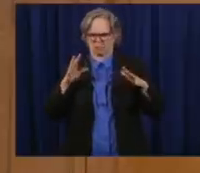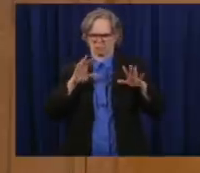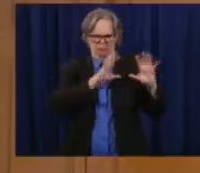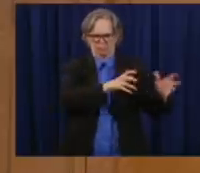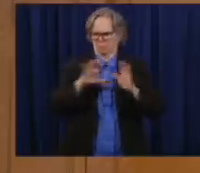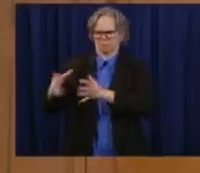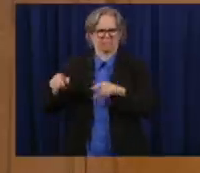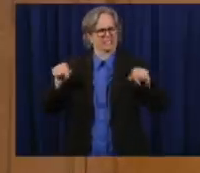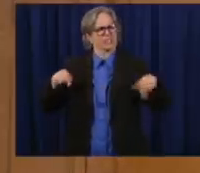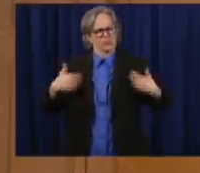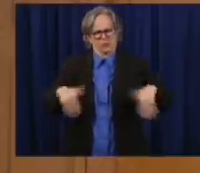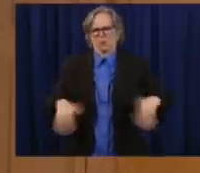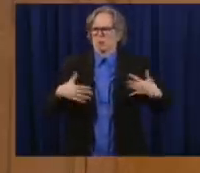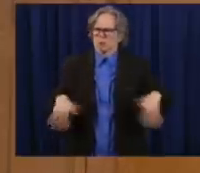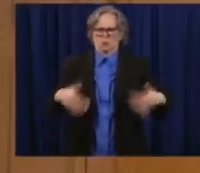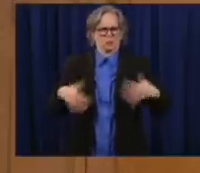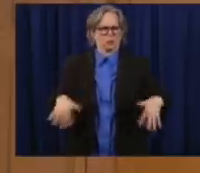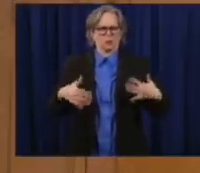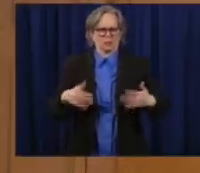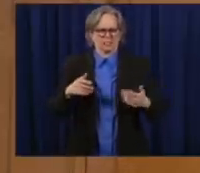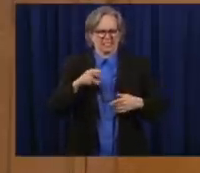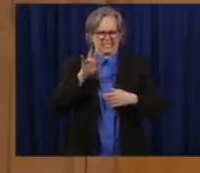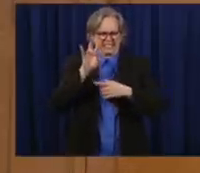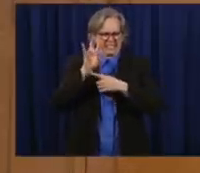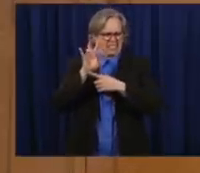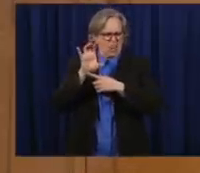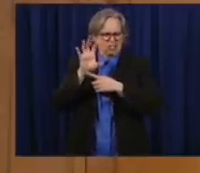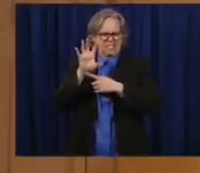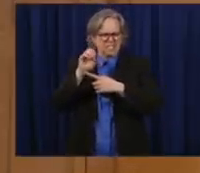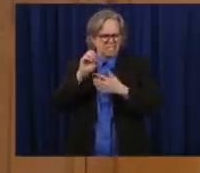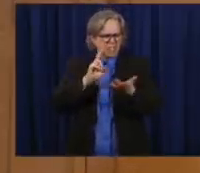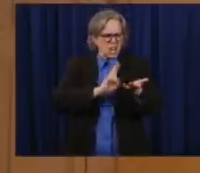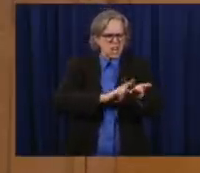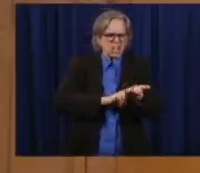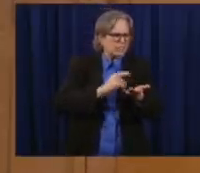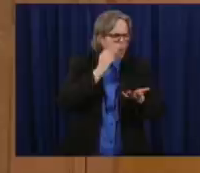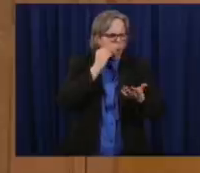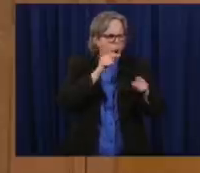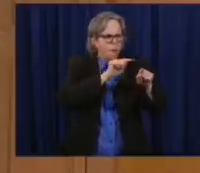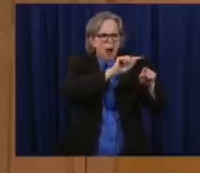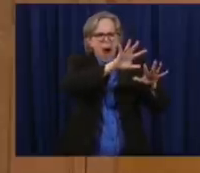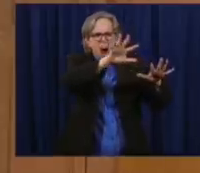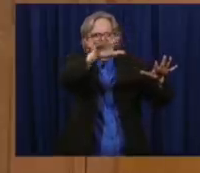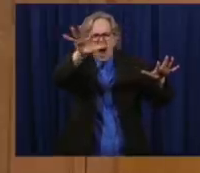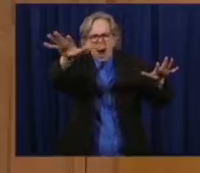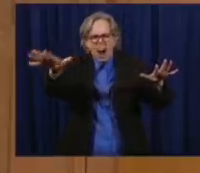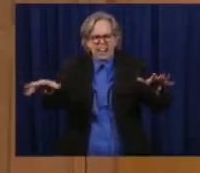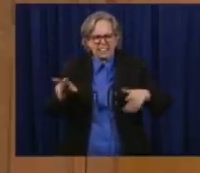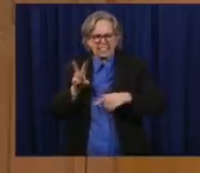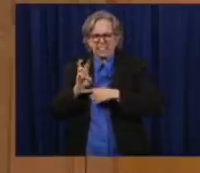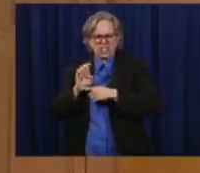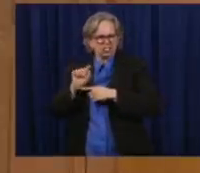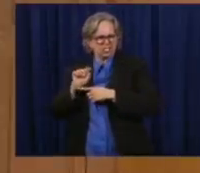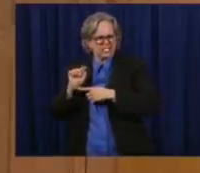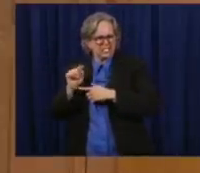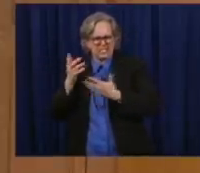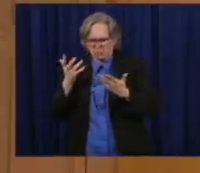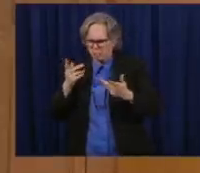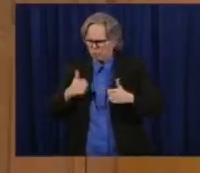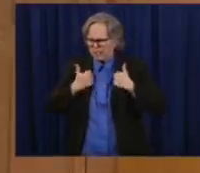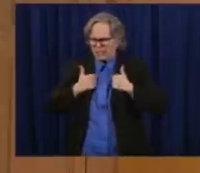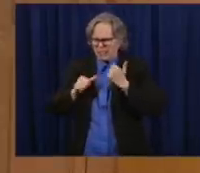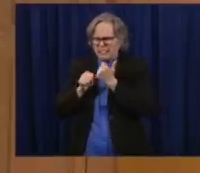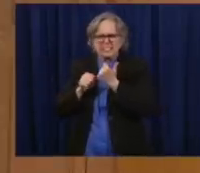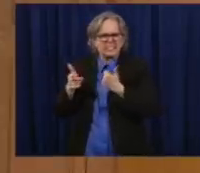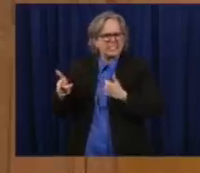you exact numbers, but 750 nursing homes, and there's a whole nother 600 and some assisted living. And so as you try to think about